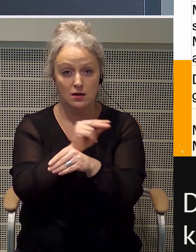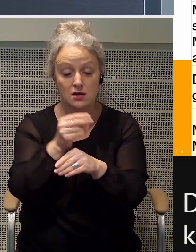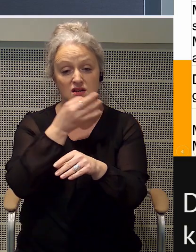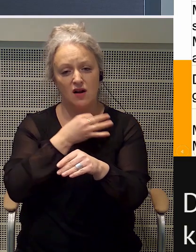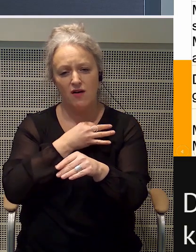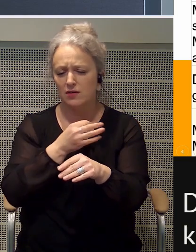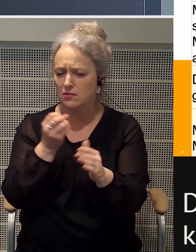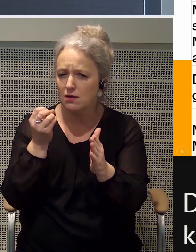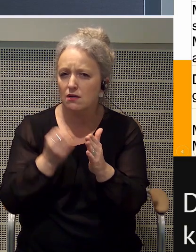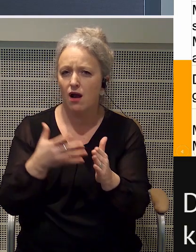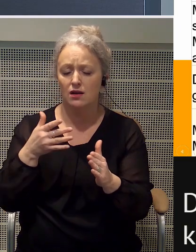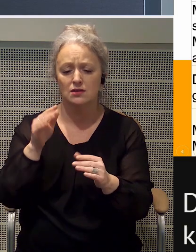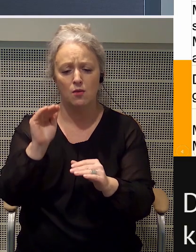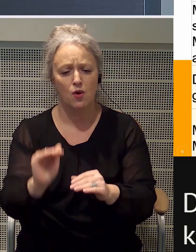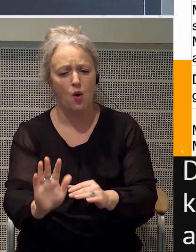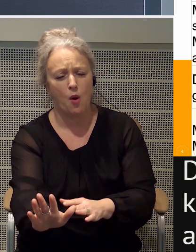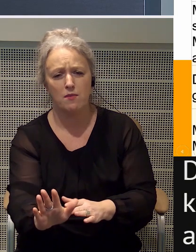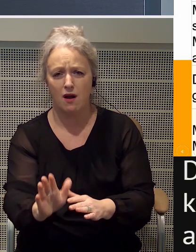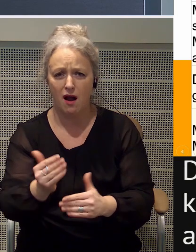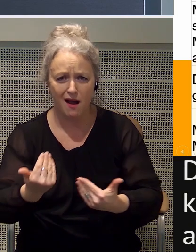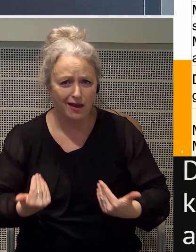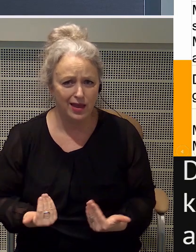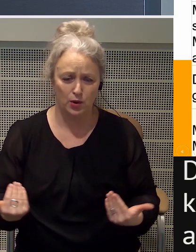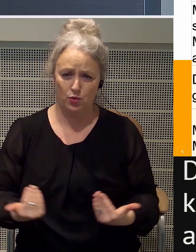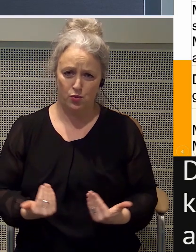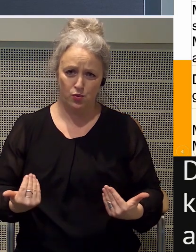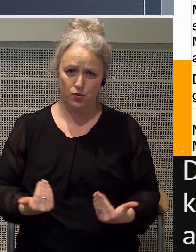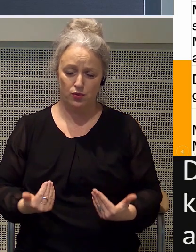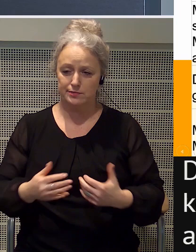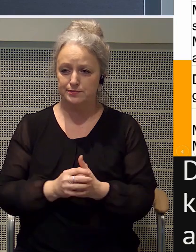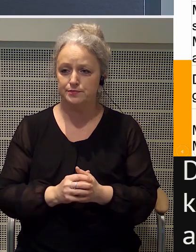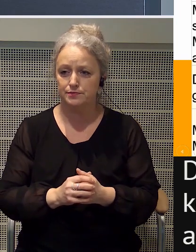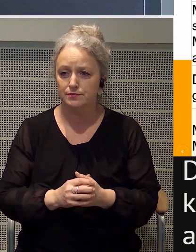because the medicine is really expensive, but